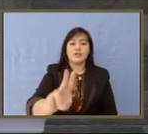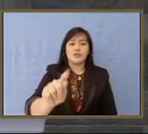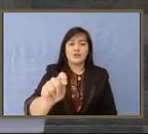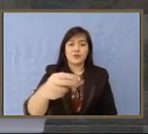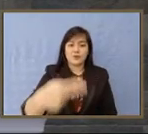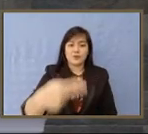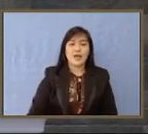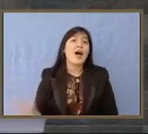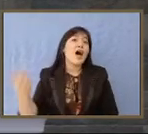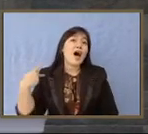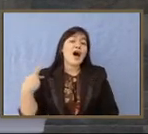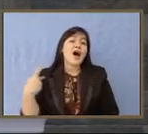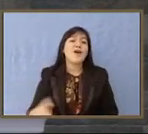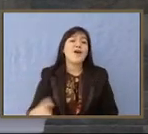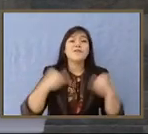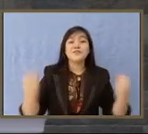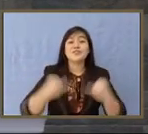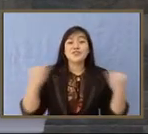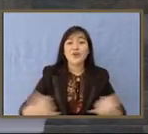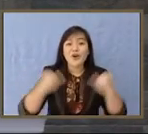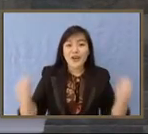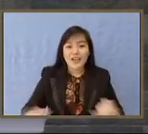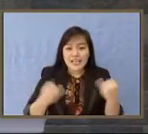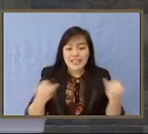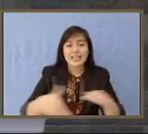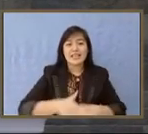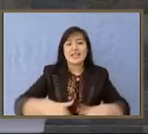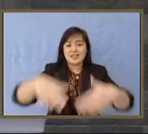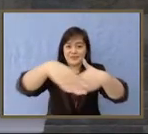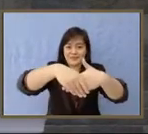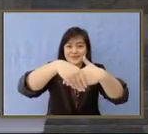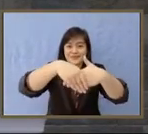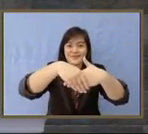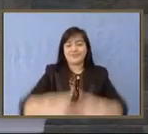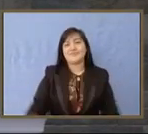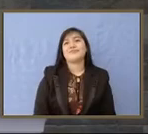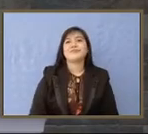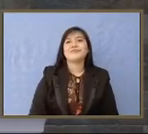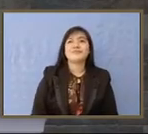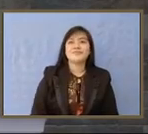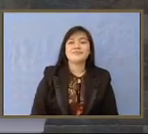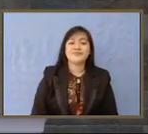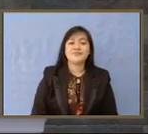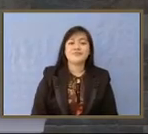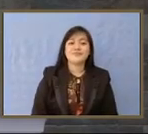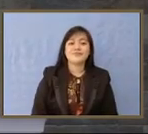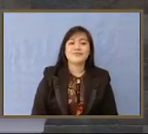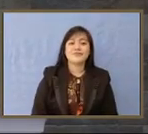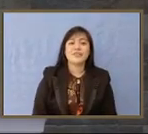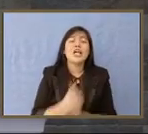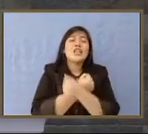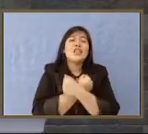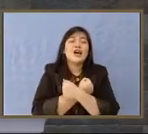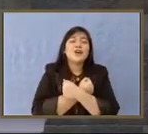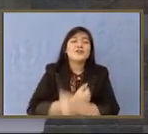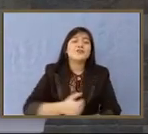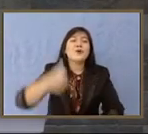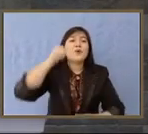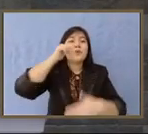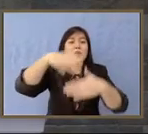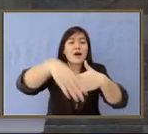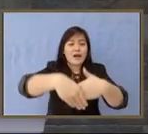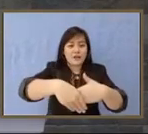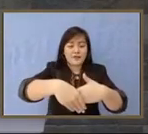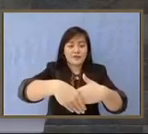joys. Ruth's marital joys. Ruth, the beloved wife. Ang tinutukoy po dito is Ruth being